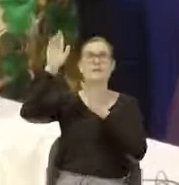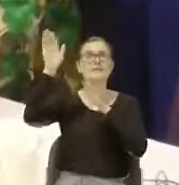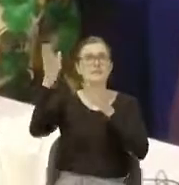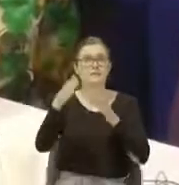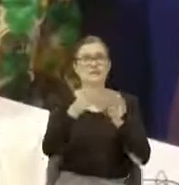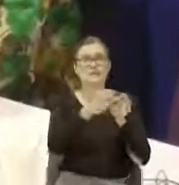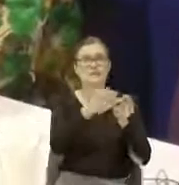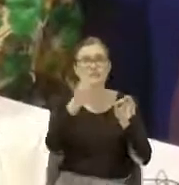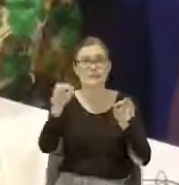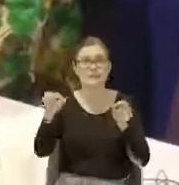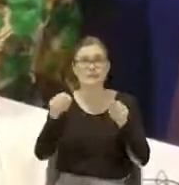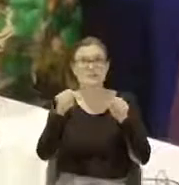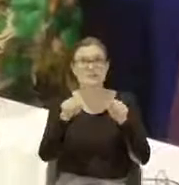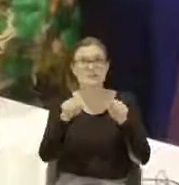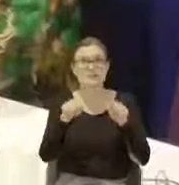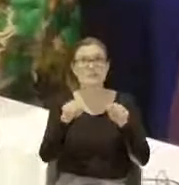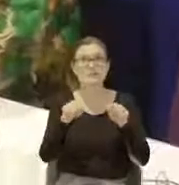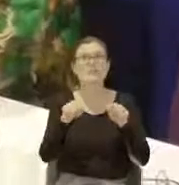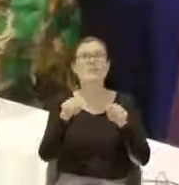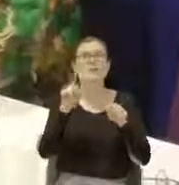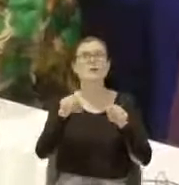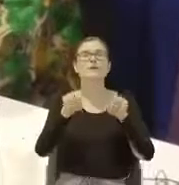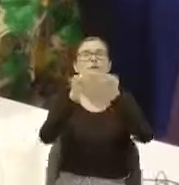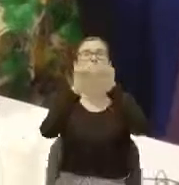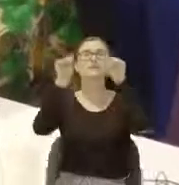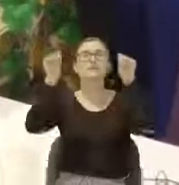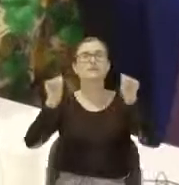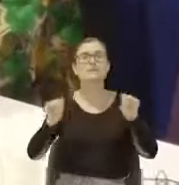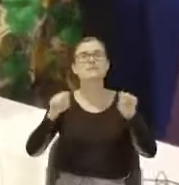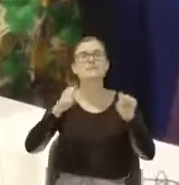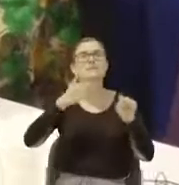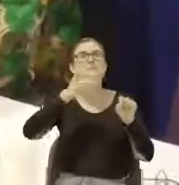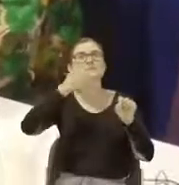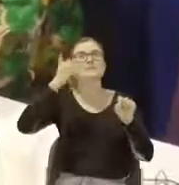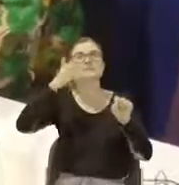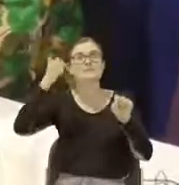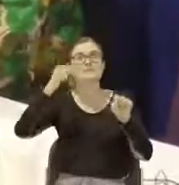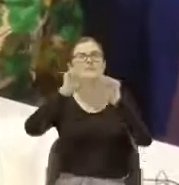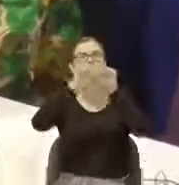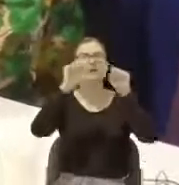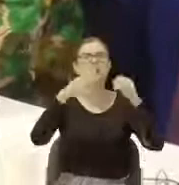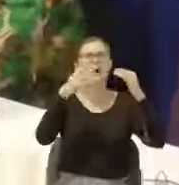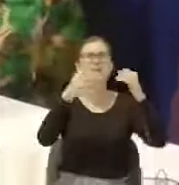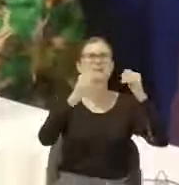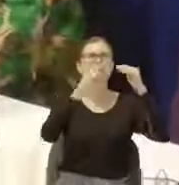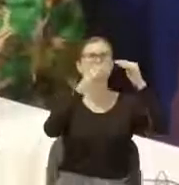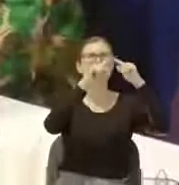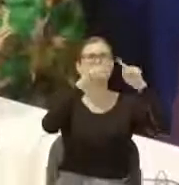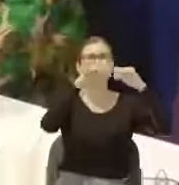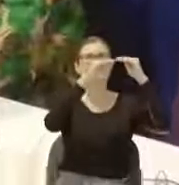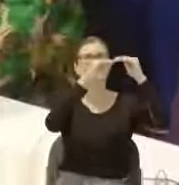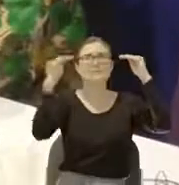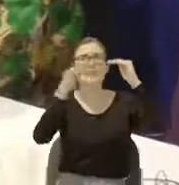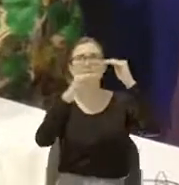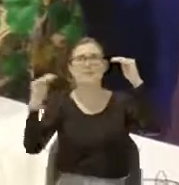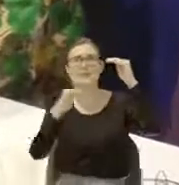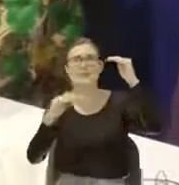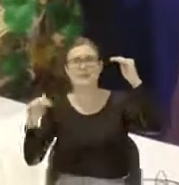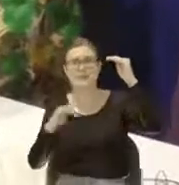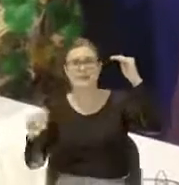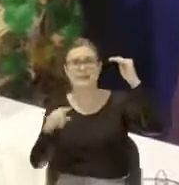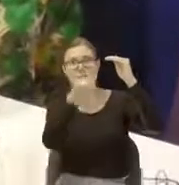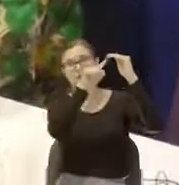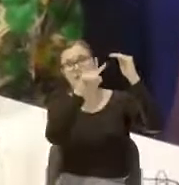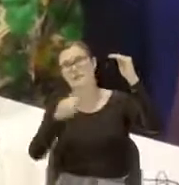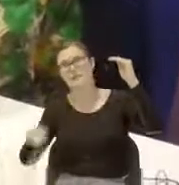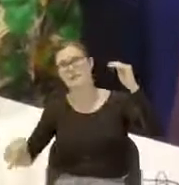on a strengthened multi-level governance system, as Mayor Kurz also just said. So I think this is absolutely fundamental. UN Habitat, with